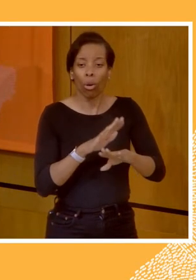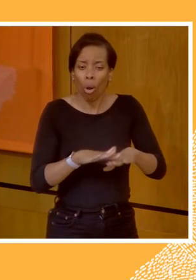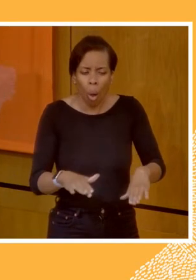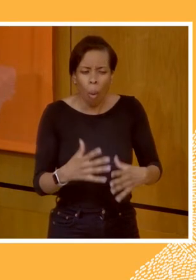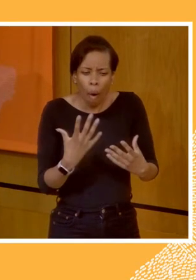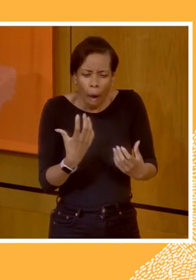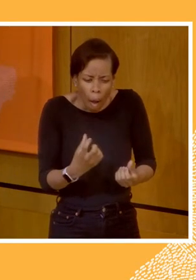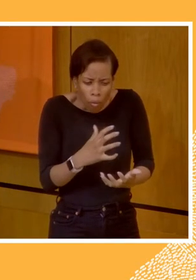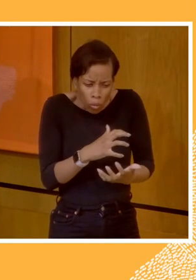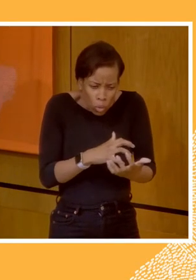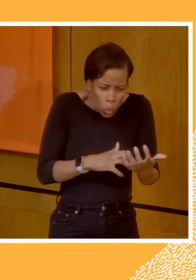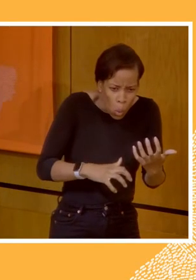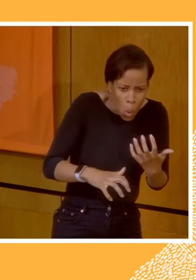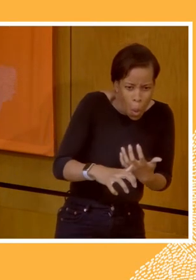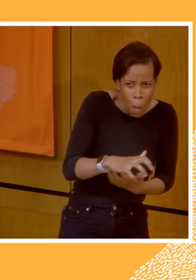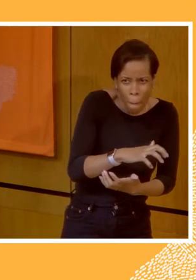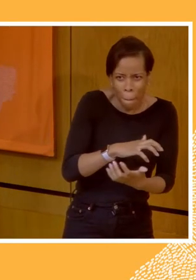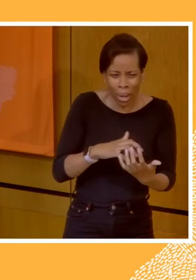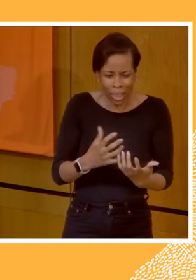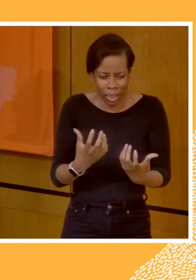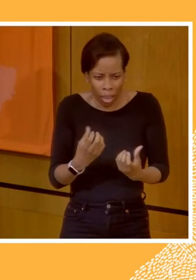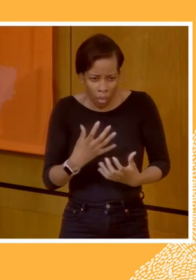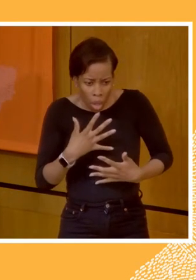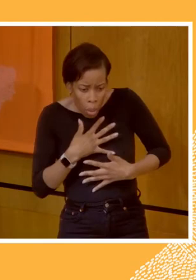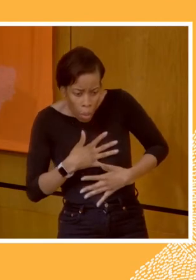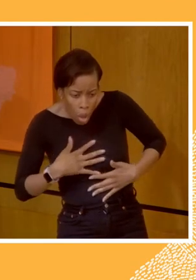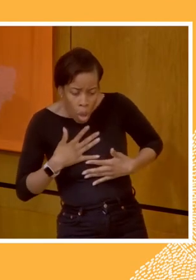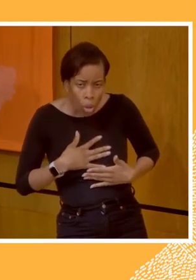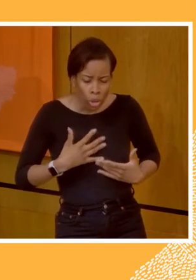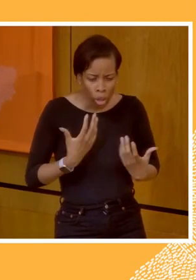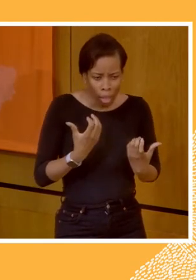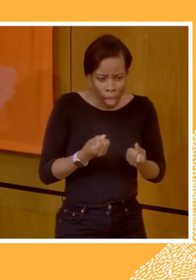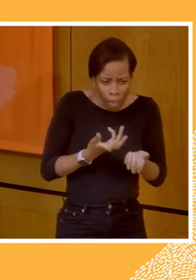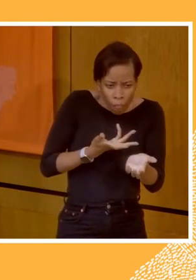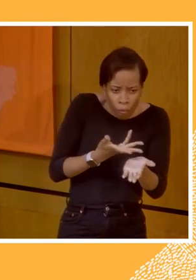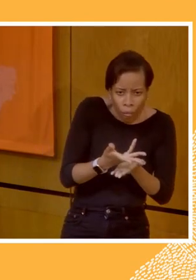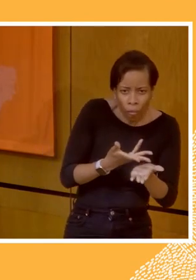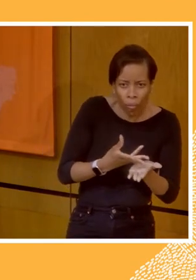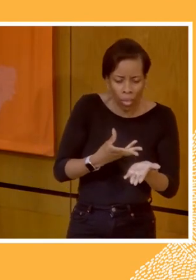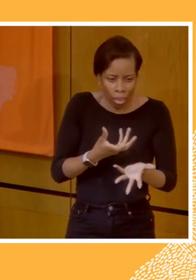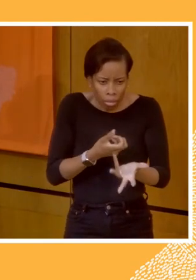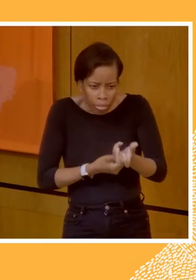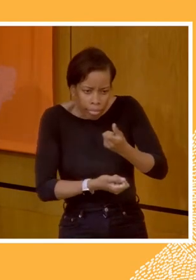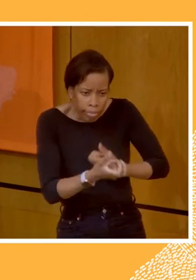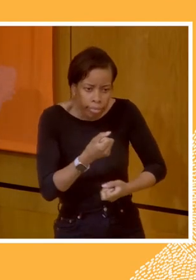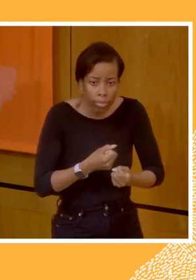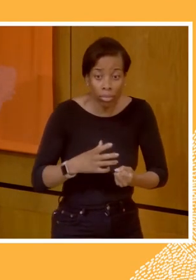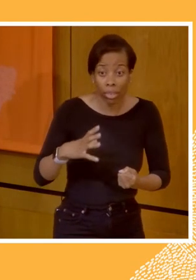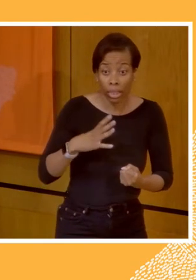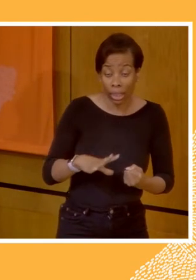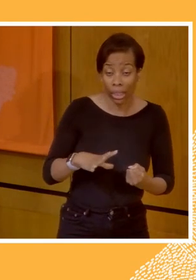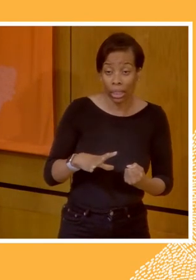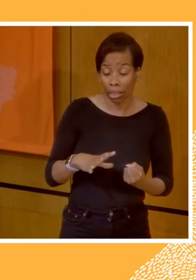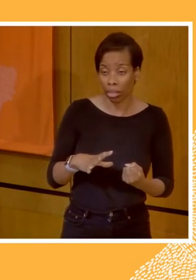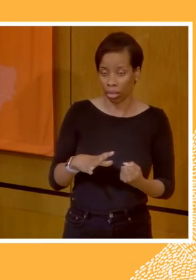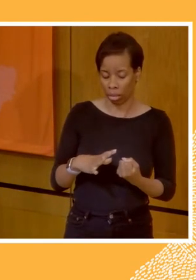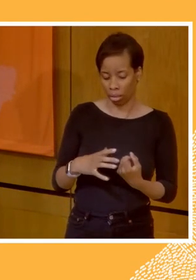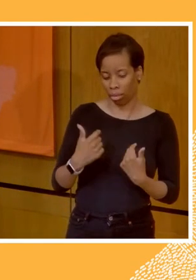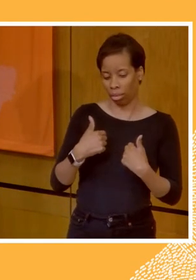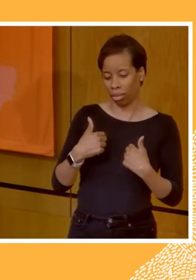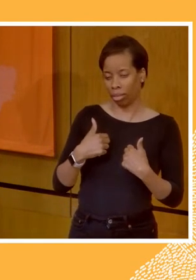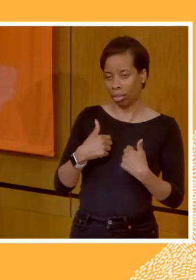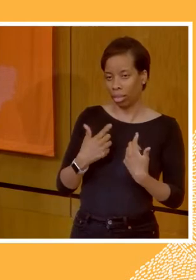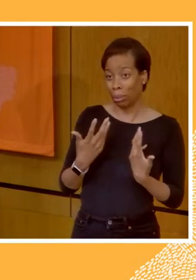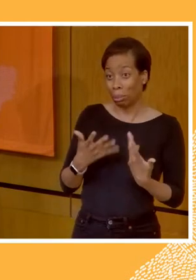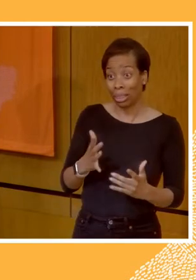layered and knotty and painful and all of those things at the same time. So one of the experiments we did, again around